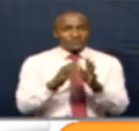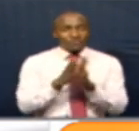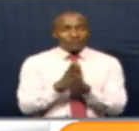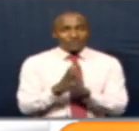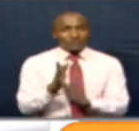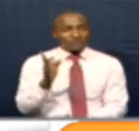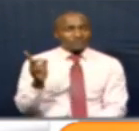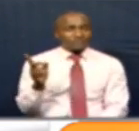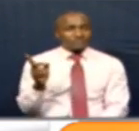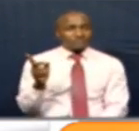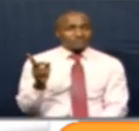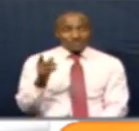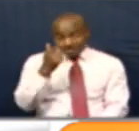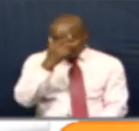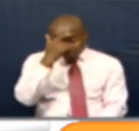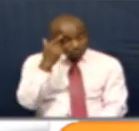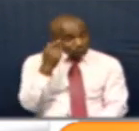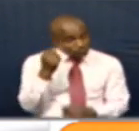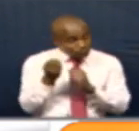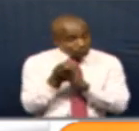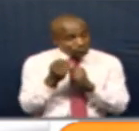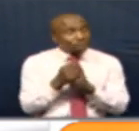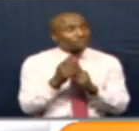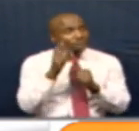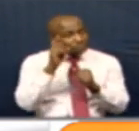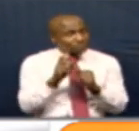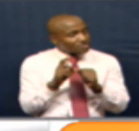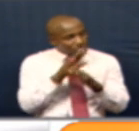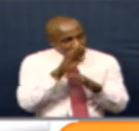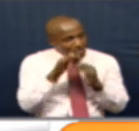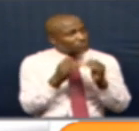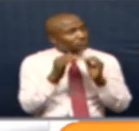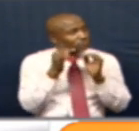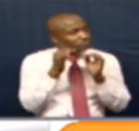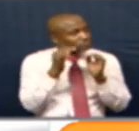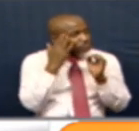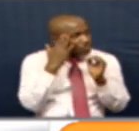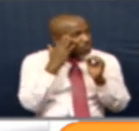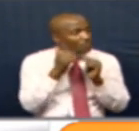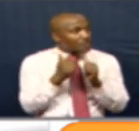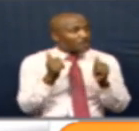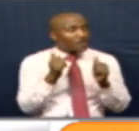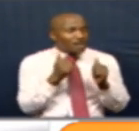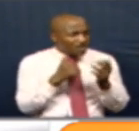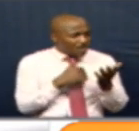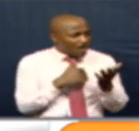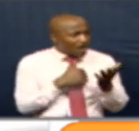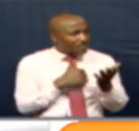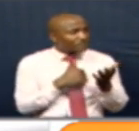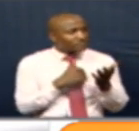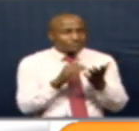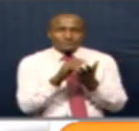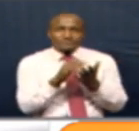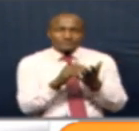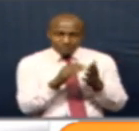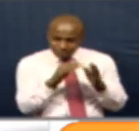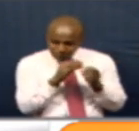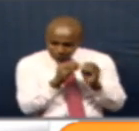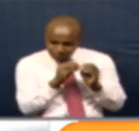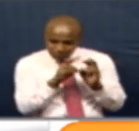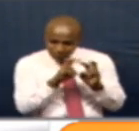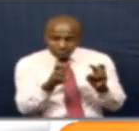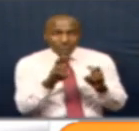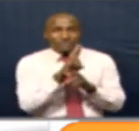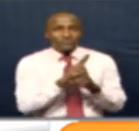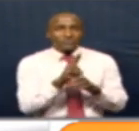ones, because you've talked about the accountability of individual officers. So is there a baseline data that you'll be